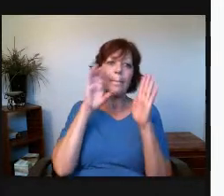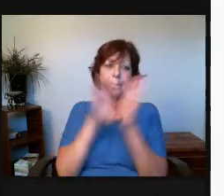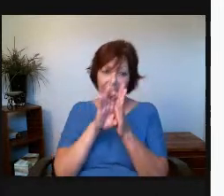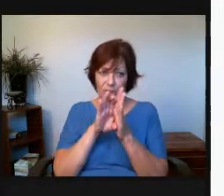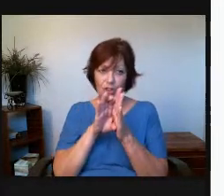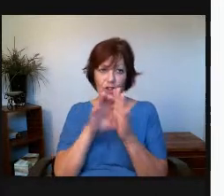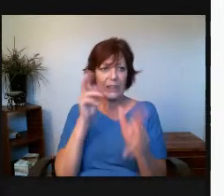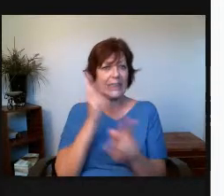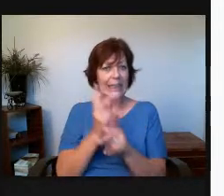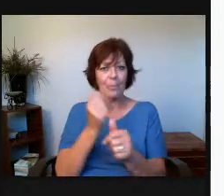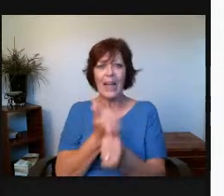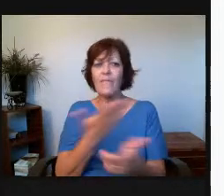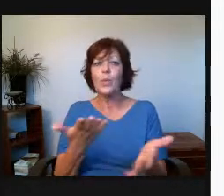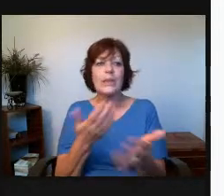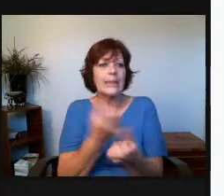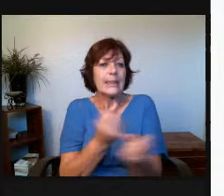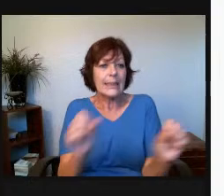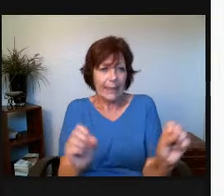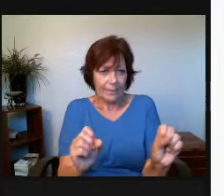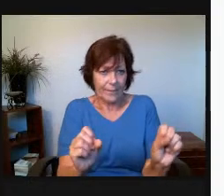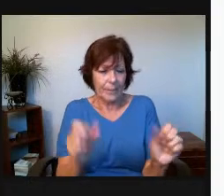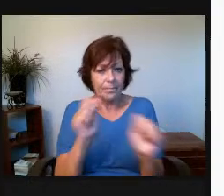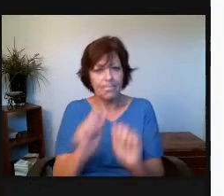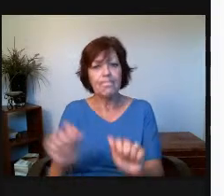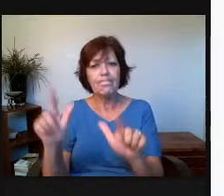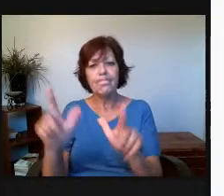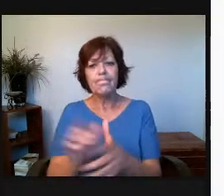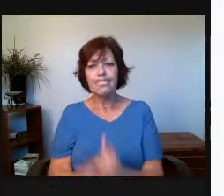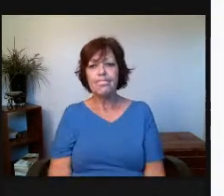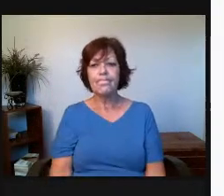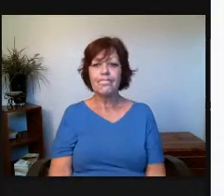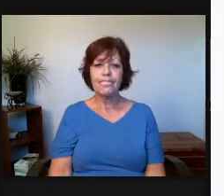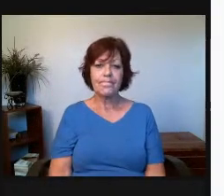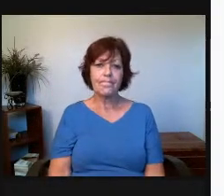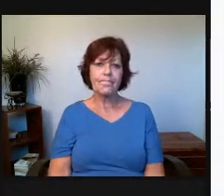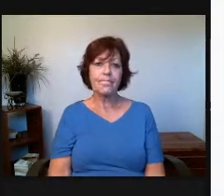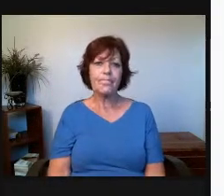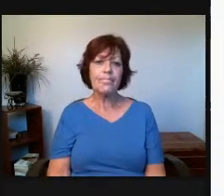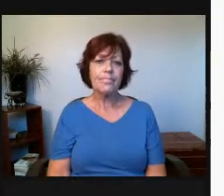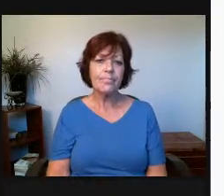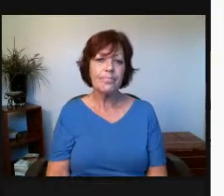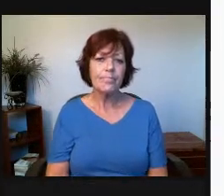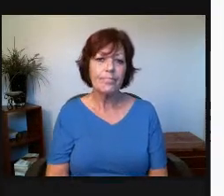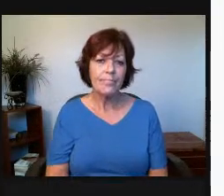keep everybody safe. Next slide, please.